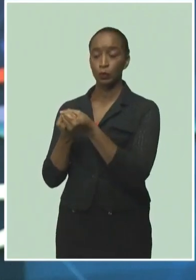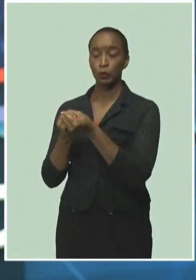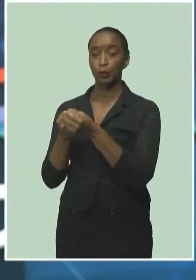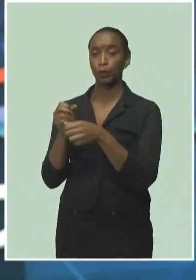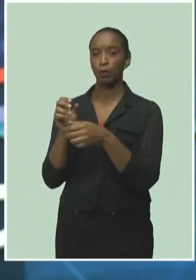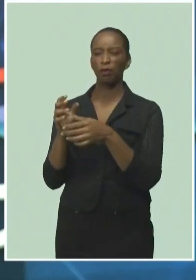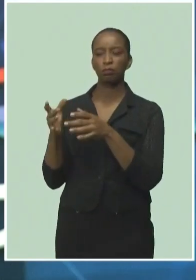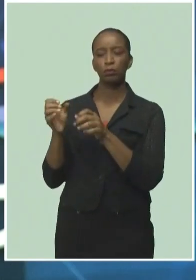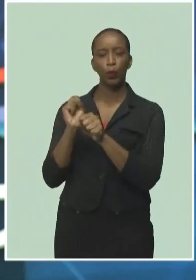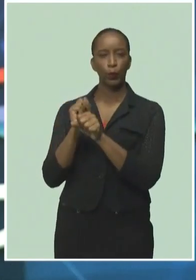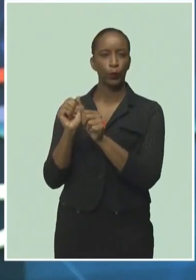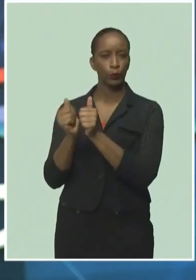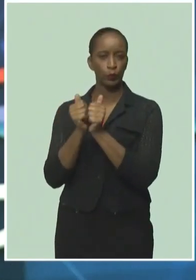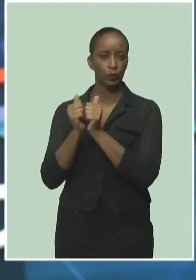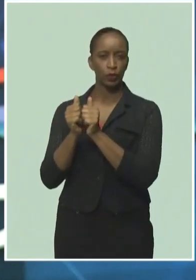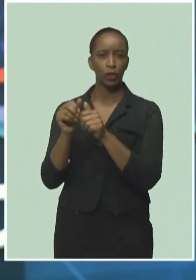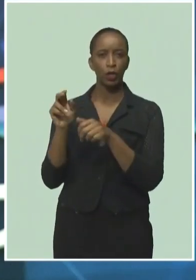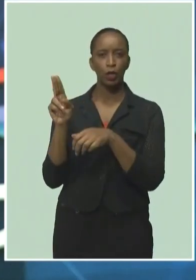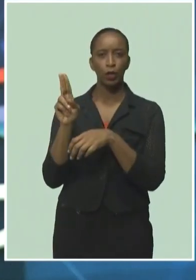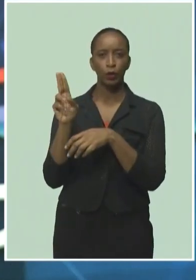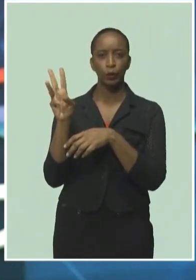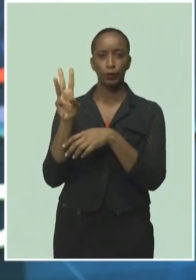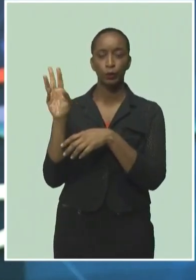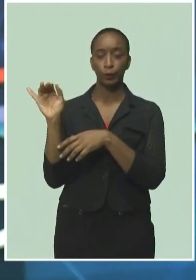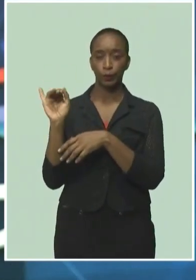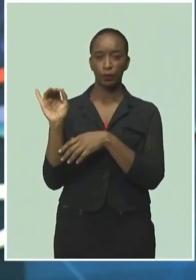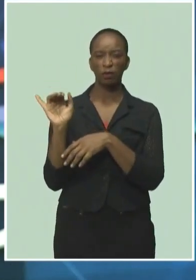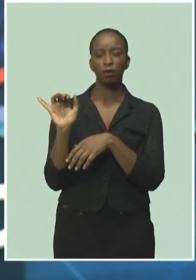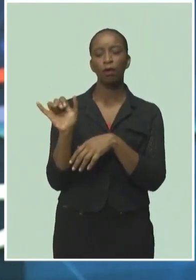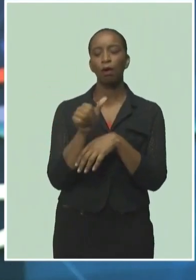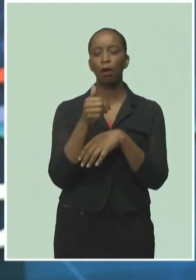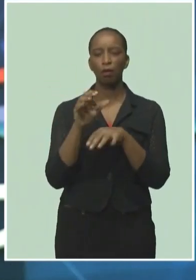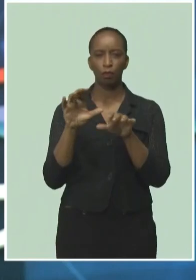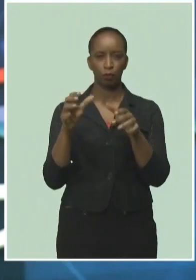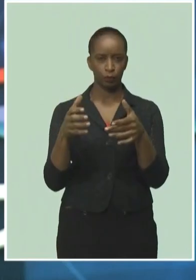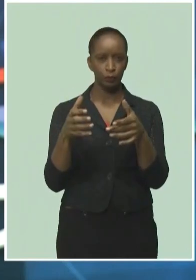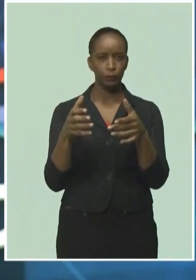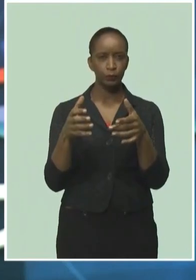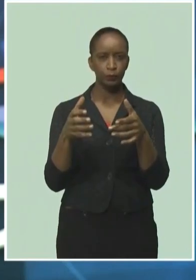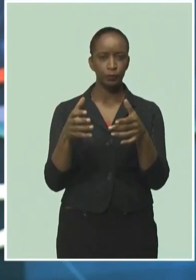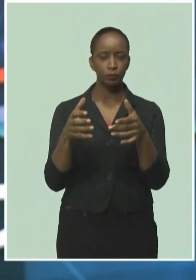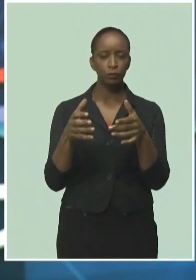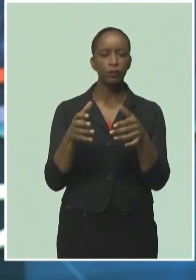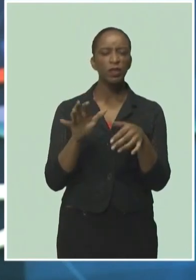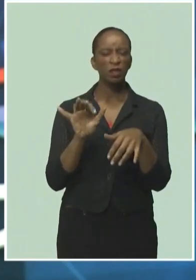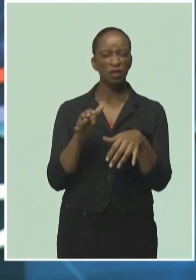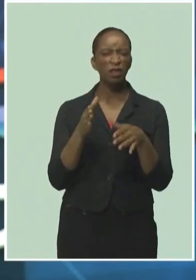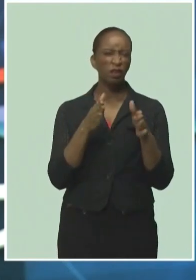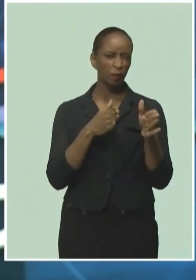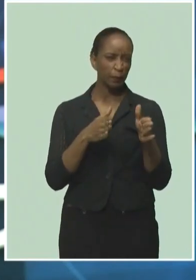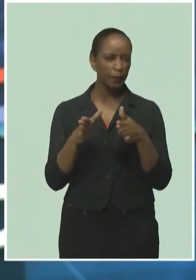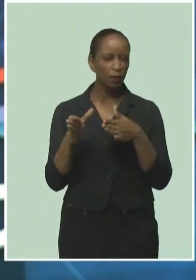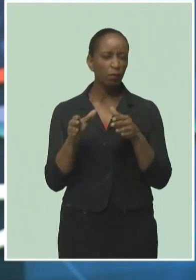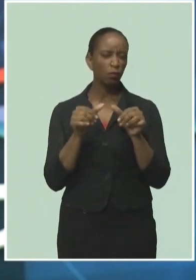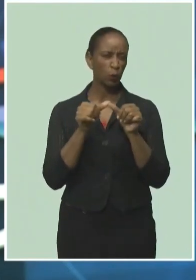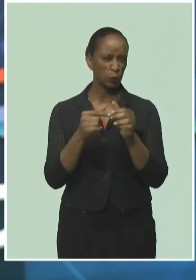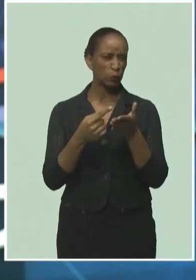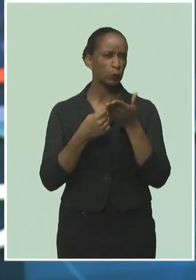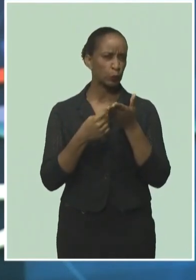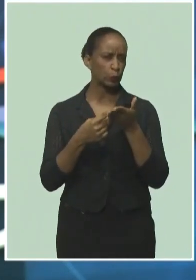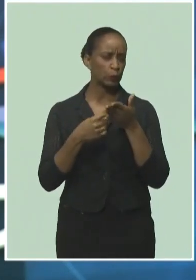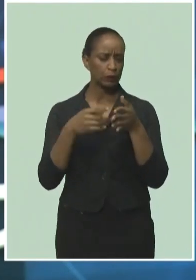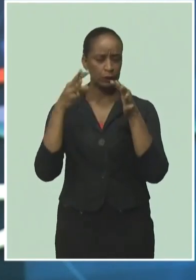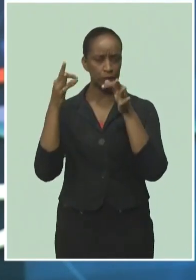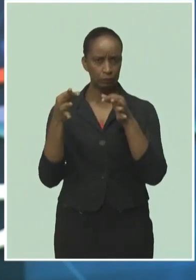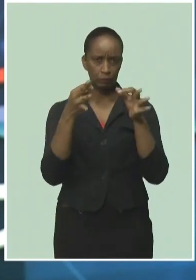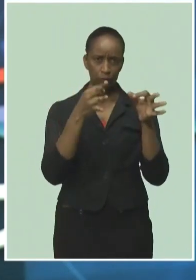Inter-American Institute on Agriculture. With the scope of the project and the budget are still being worked out, Mr. Ford believes it will be a